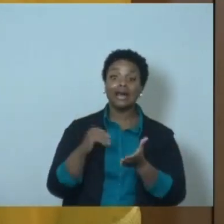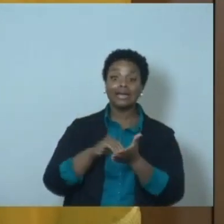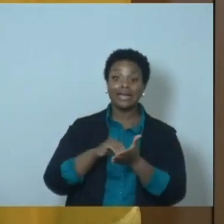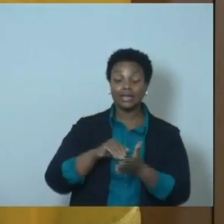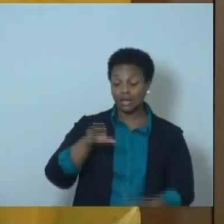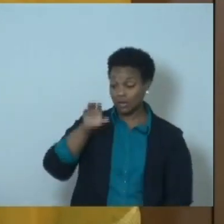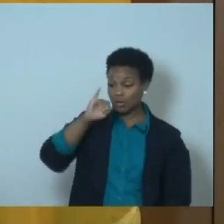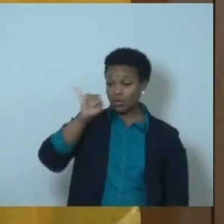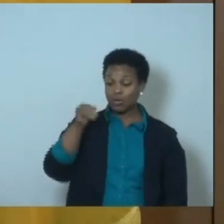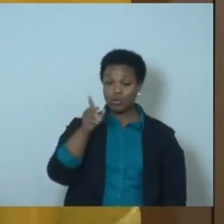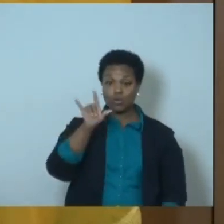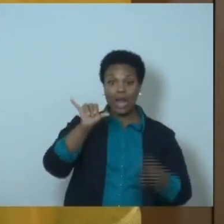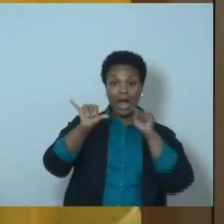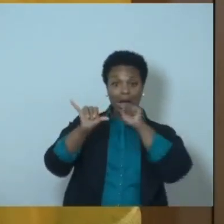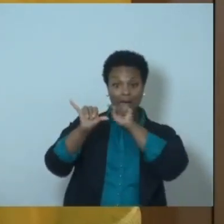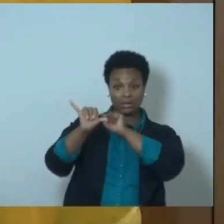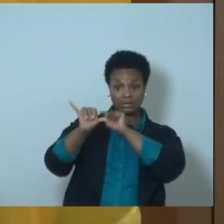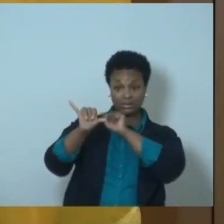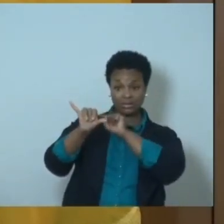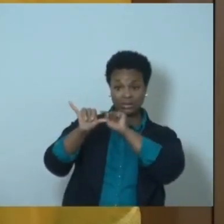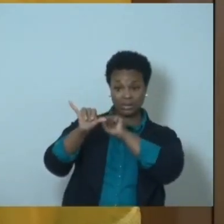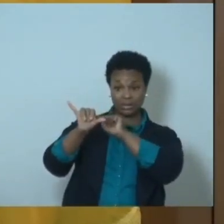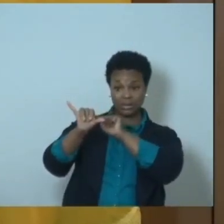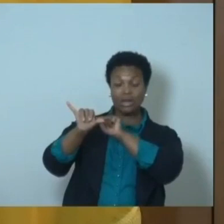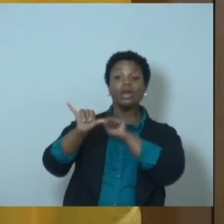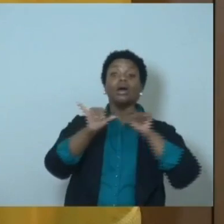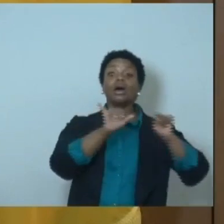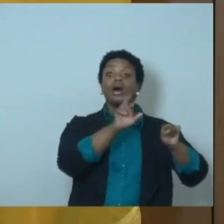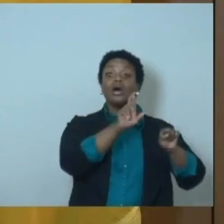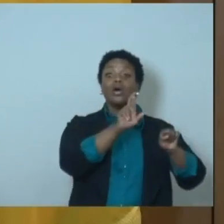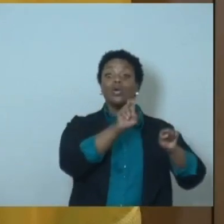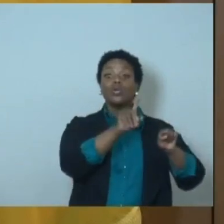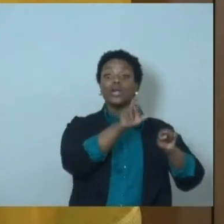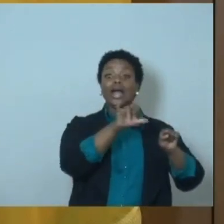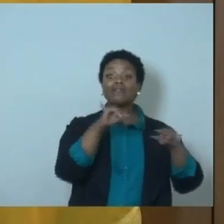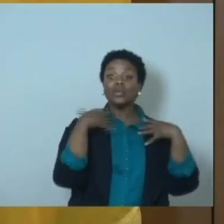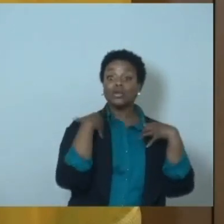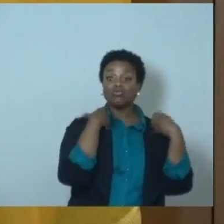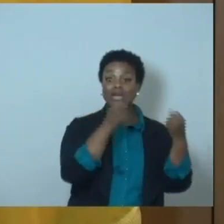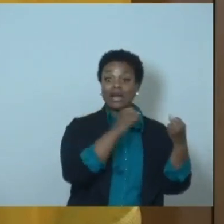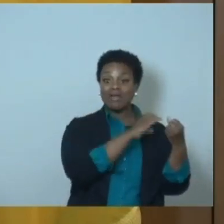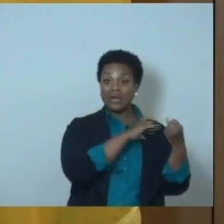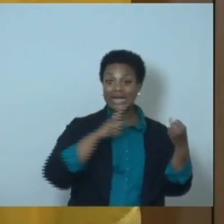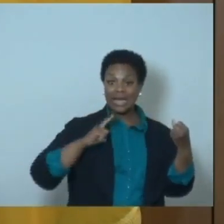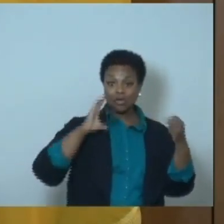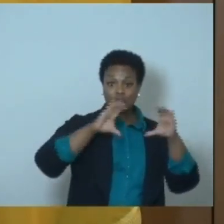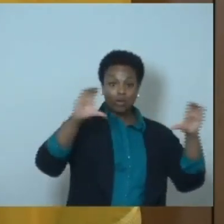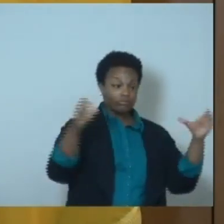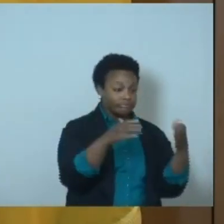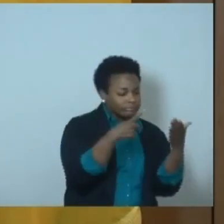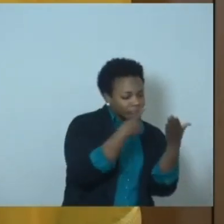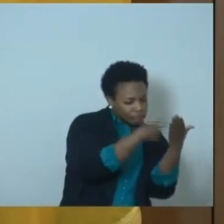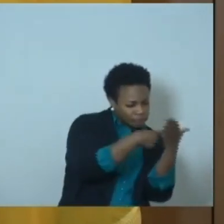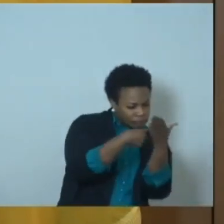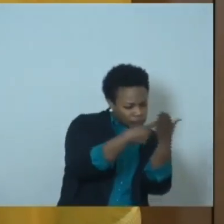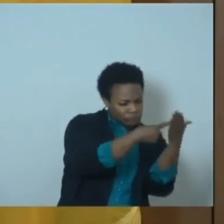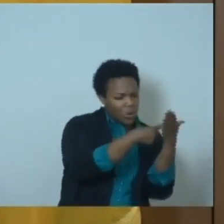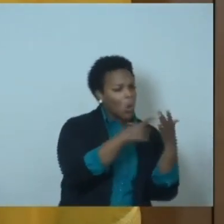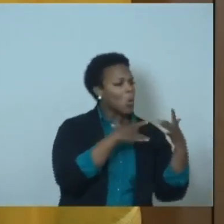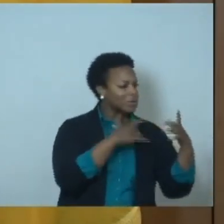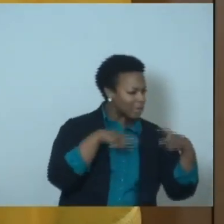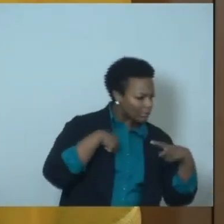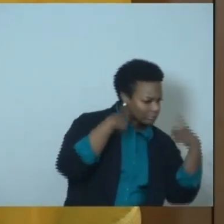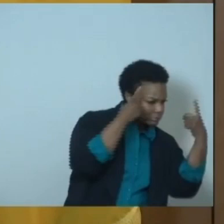the Recovery Council again, remember, reviews where we are. what decisions we need to make, and they're required to